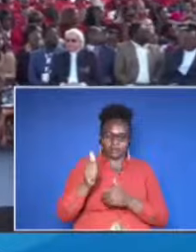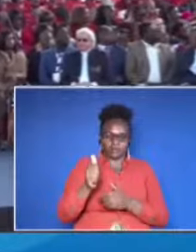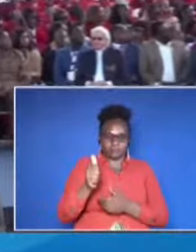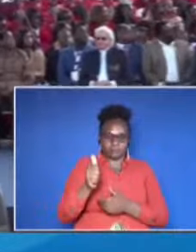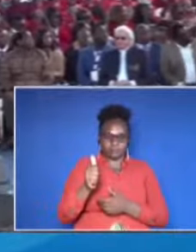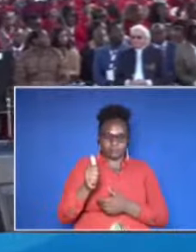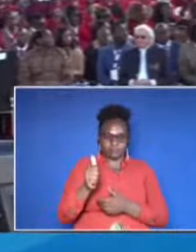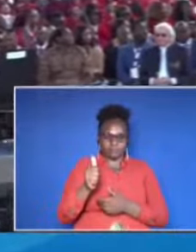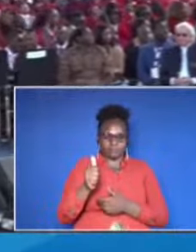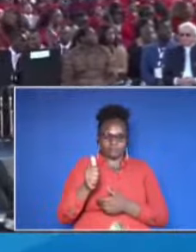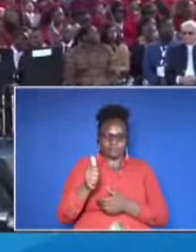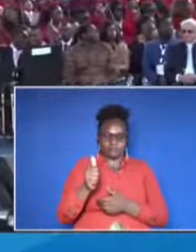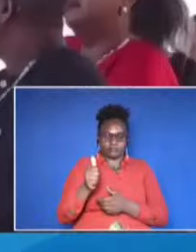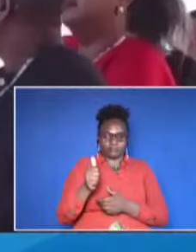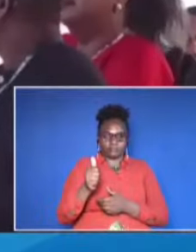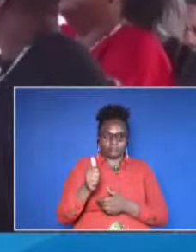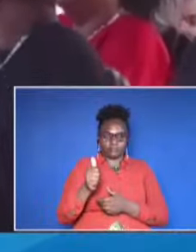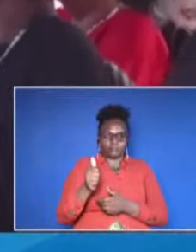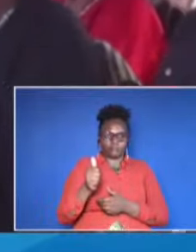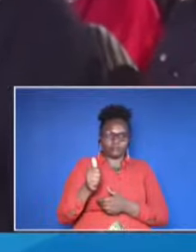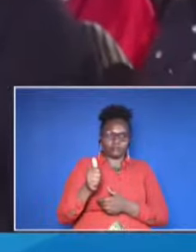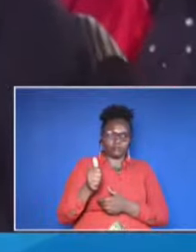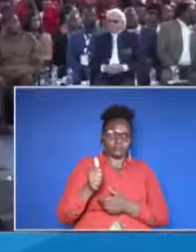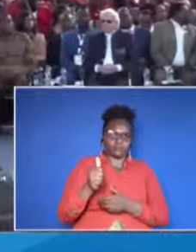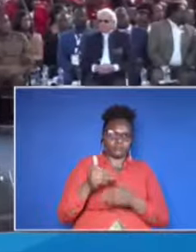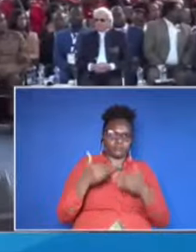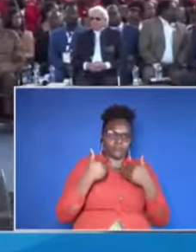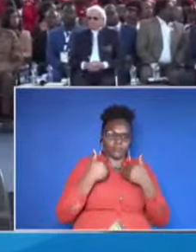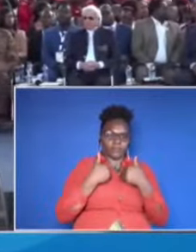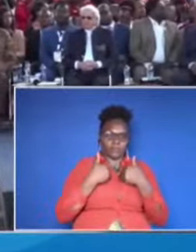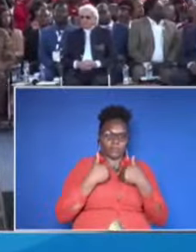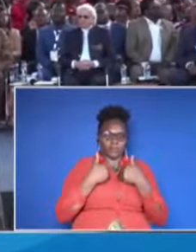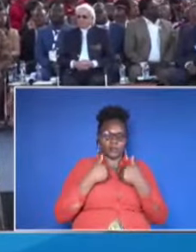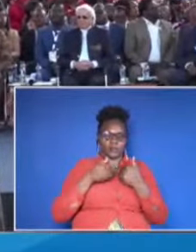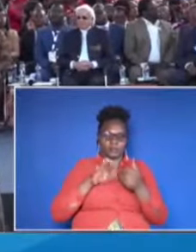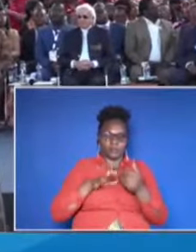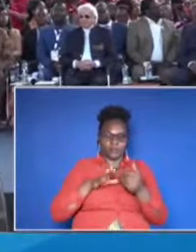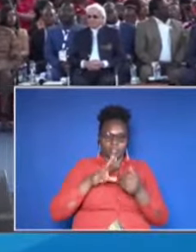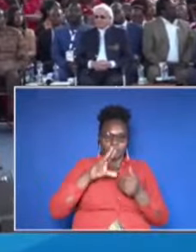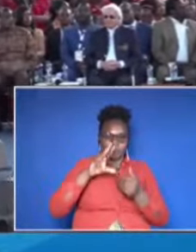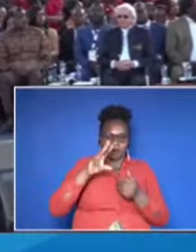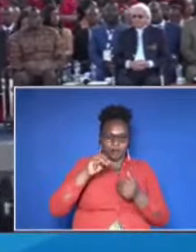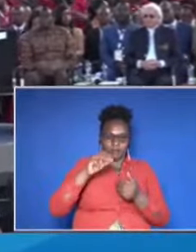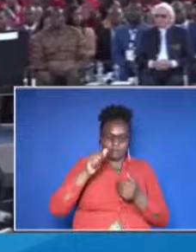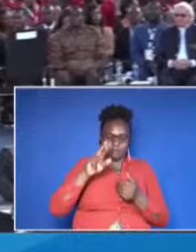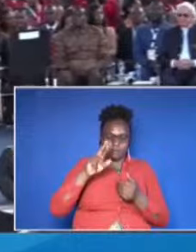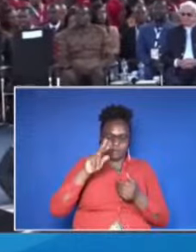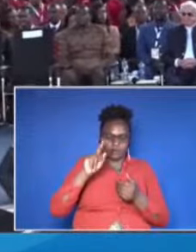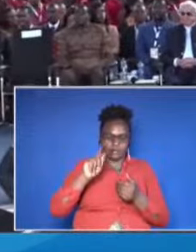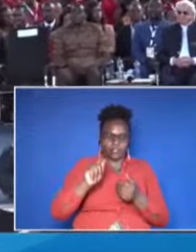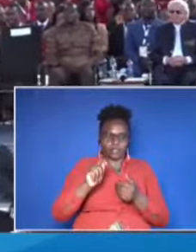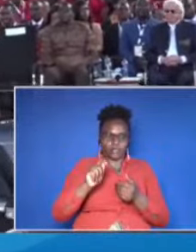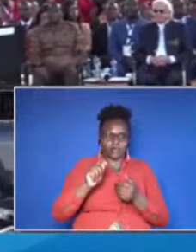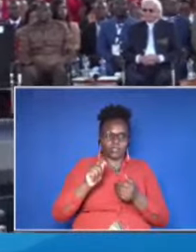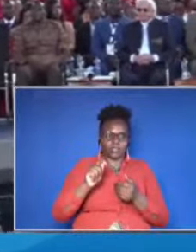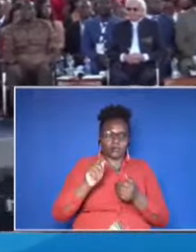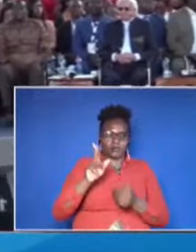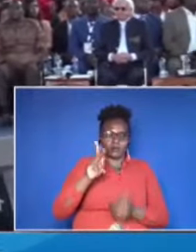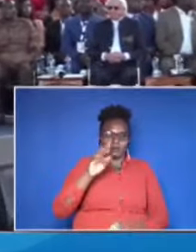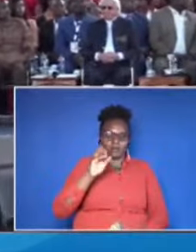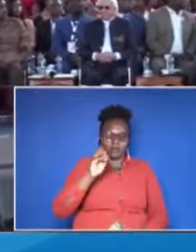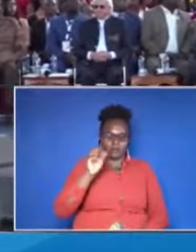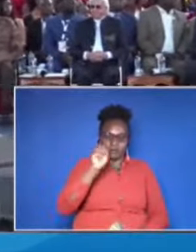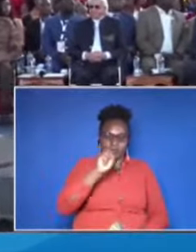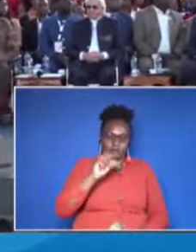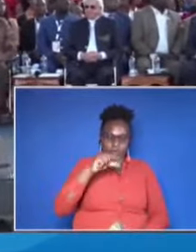as Mima we have Mrs Margaret K the spouse of the